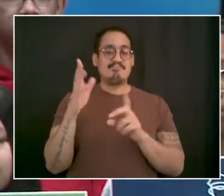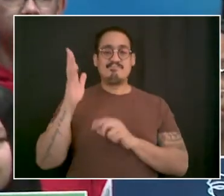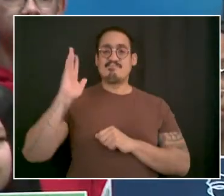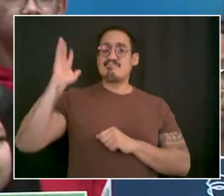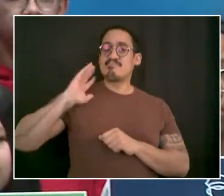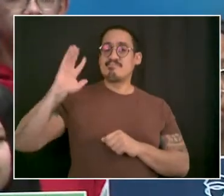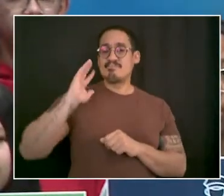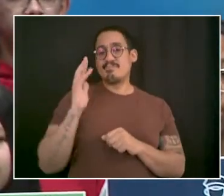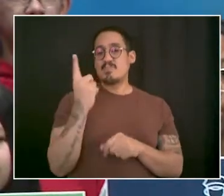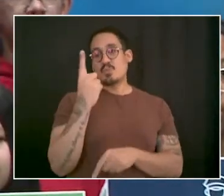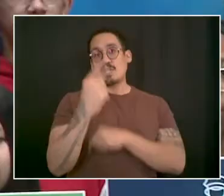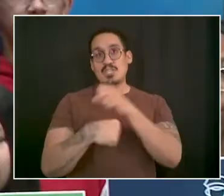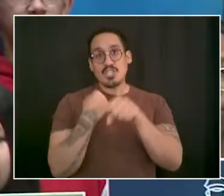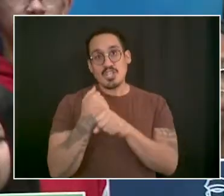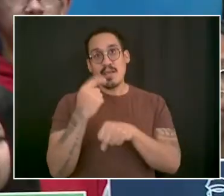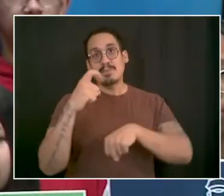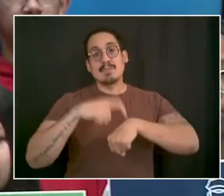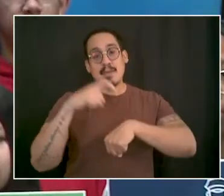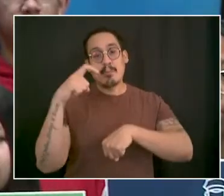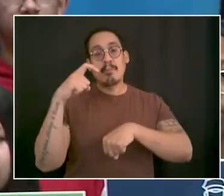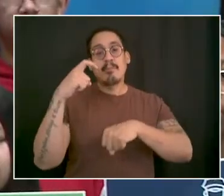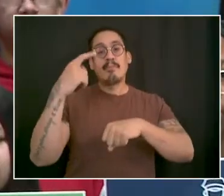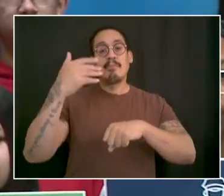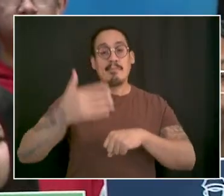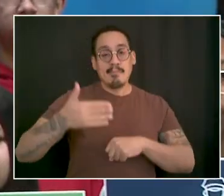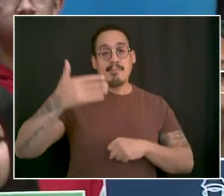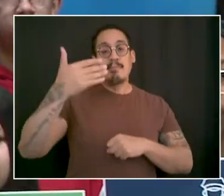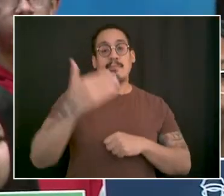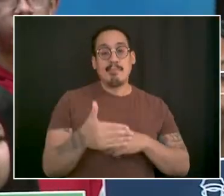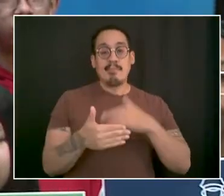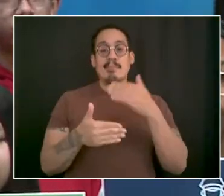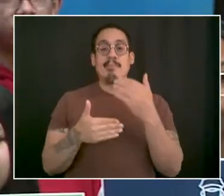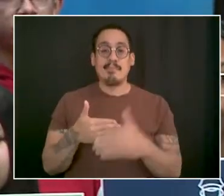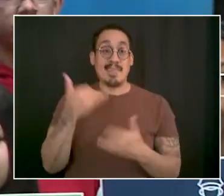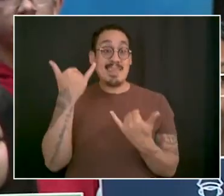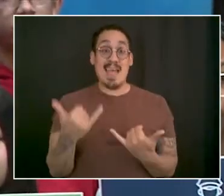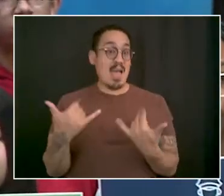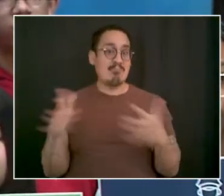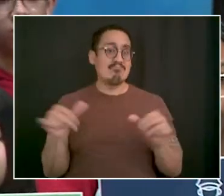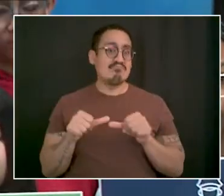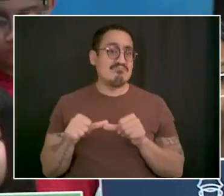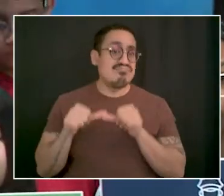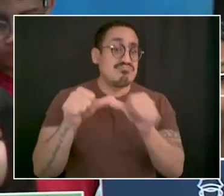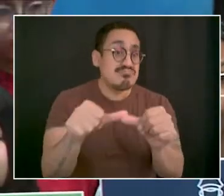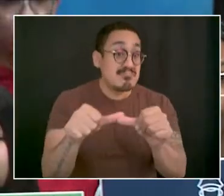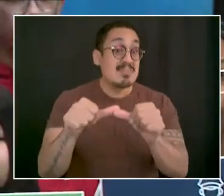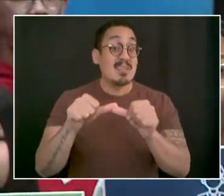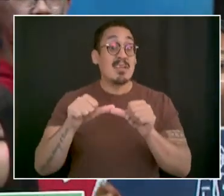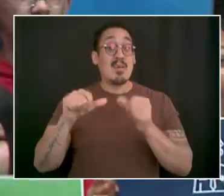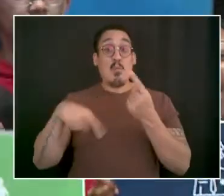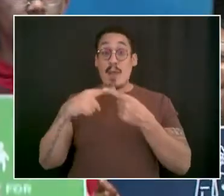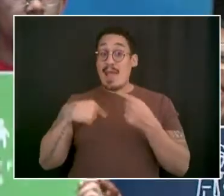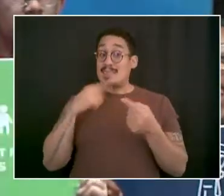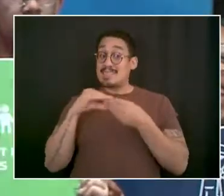year at a time. Now they are baseline. And when I say baseline, we say